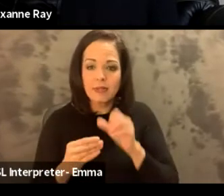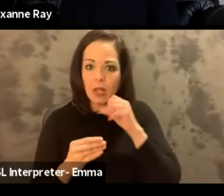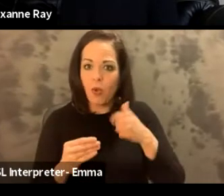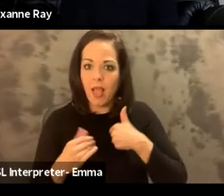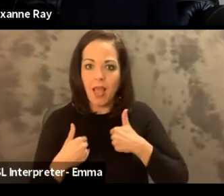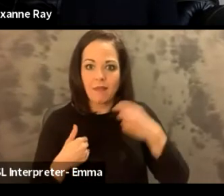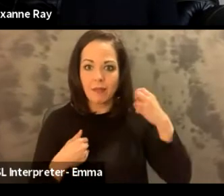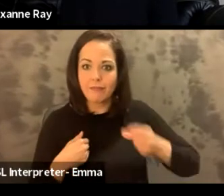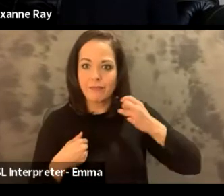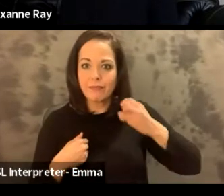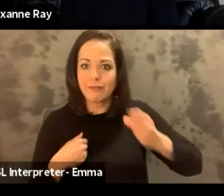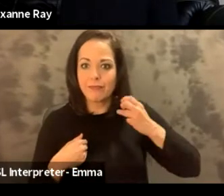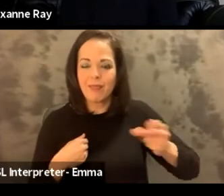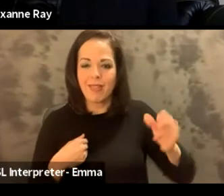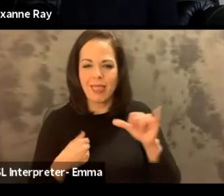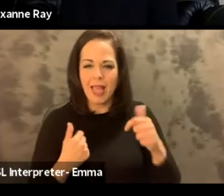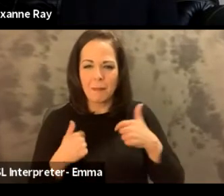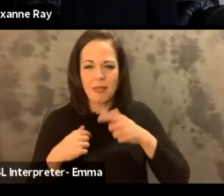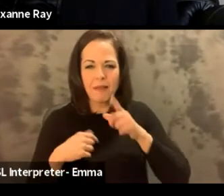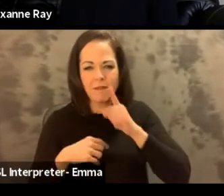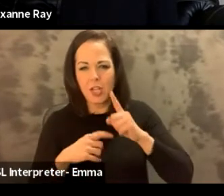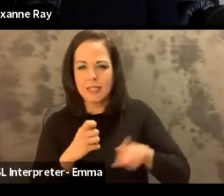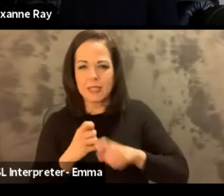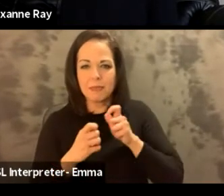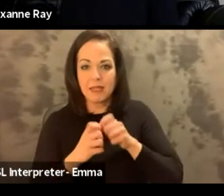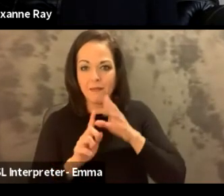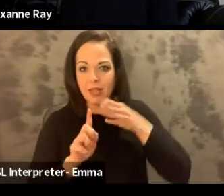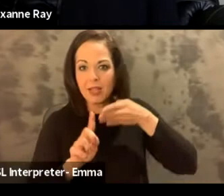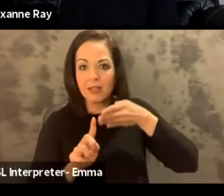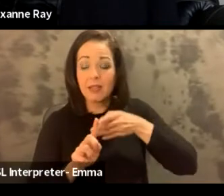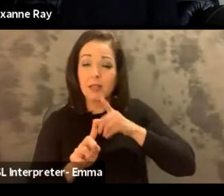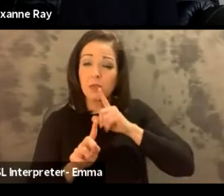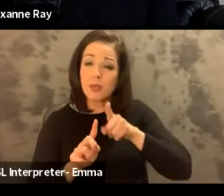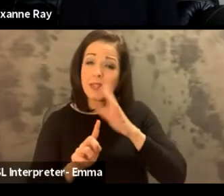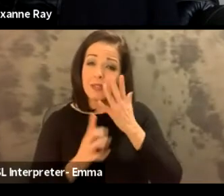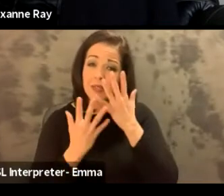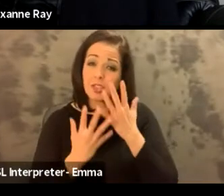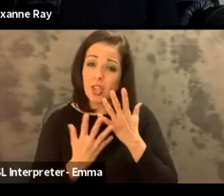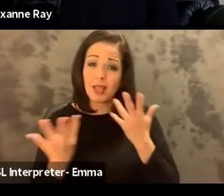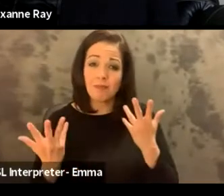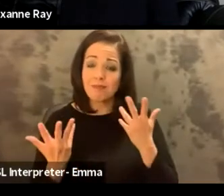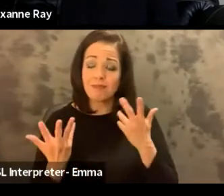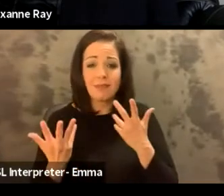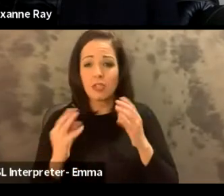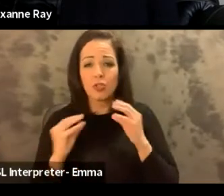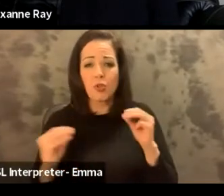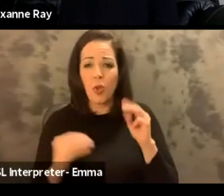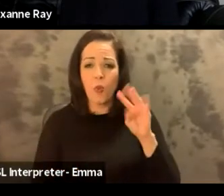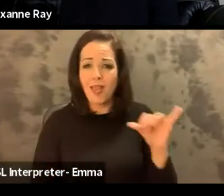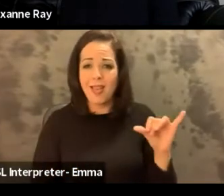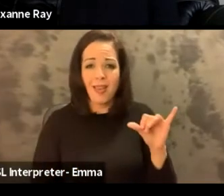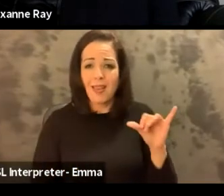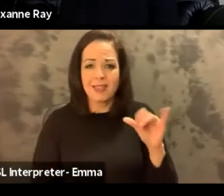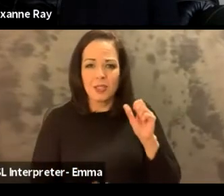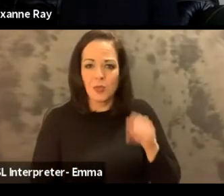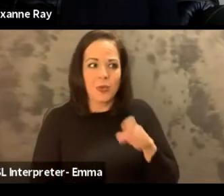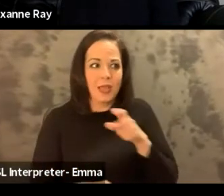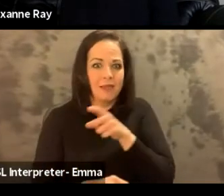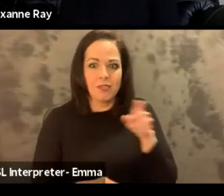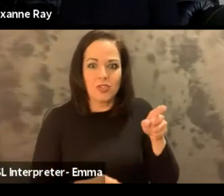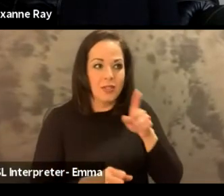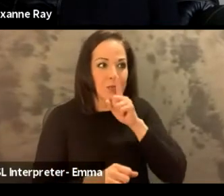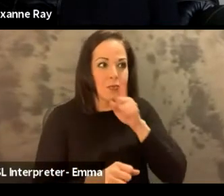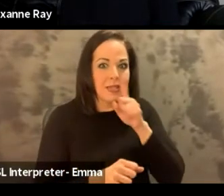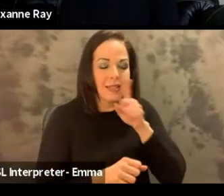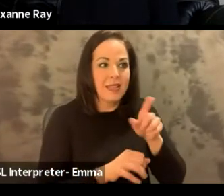did that was very specific. And to me, that's a shame, because there's just no way you get the coverage that we were